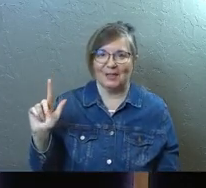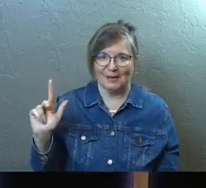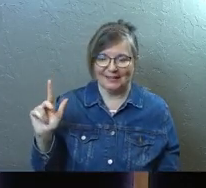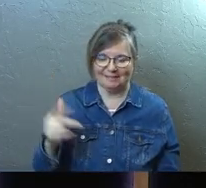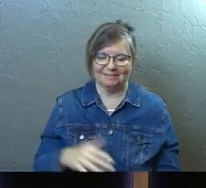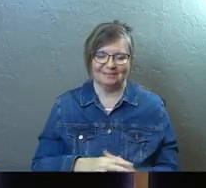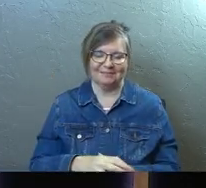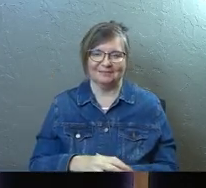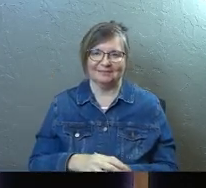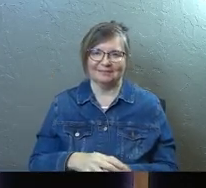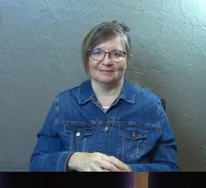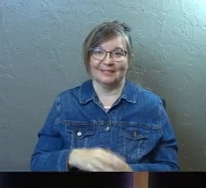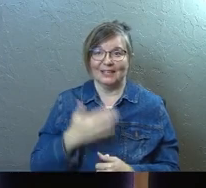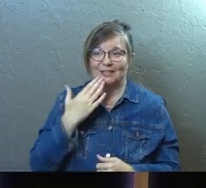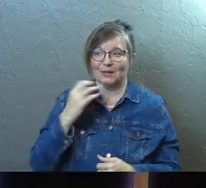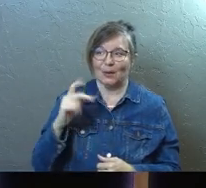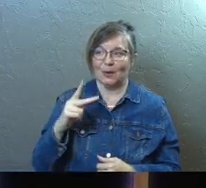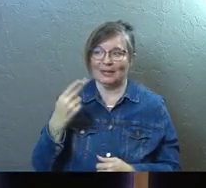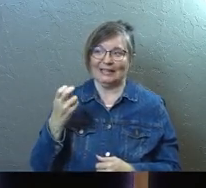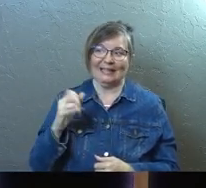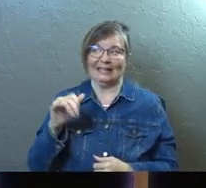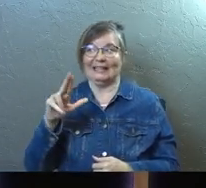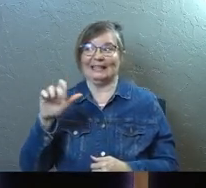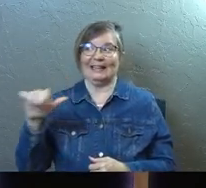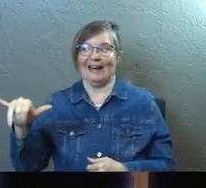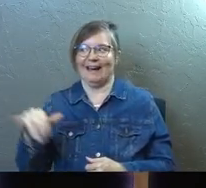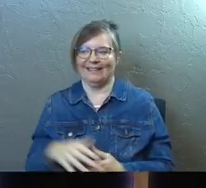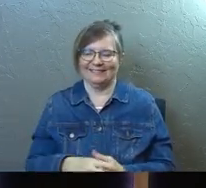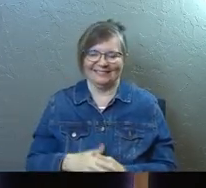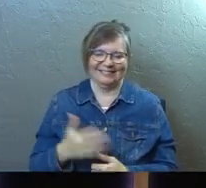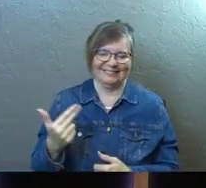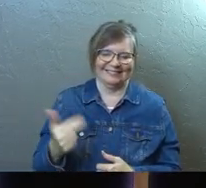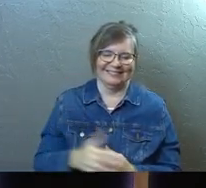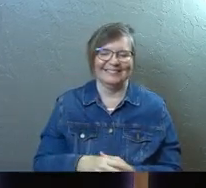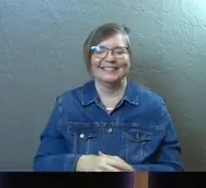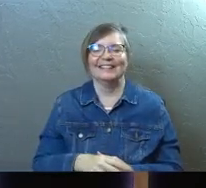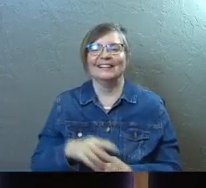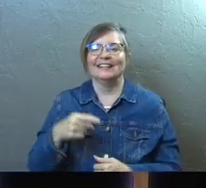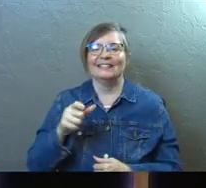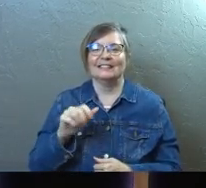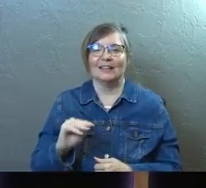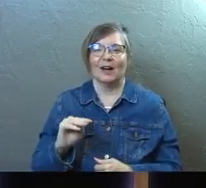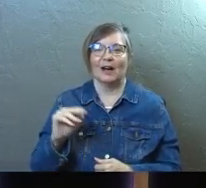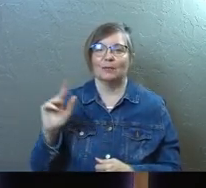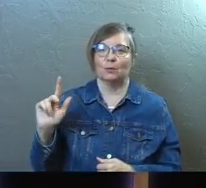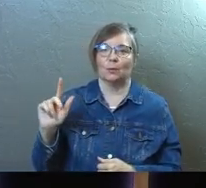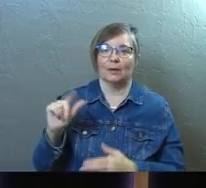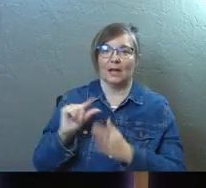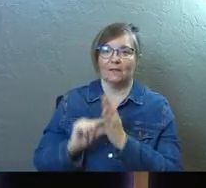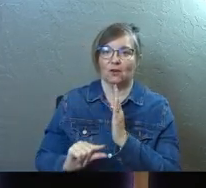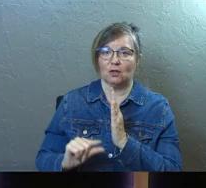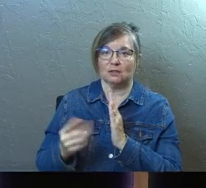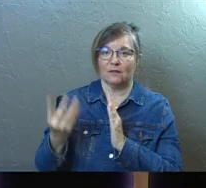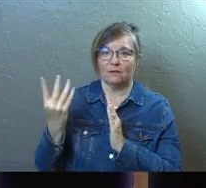23. That's a good Oklahoma hee-yah right there. Psalm 23, verse 4.